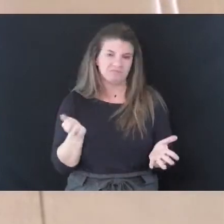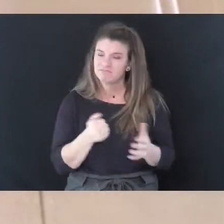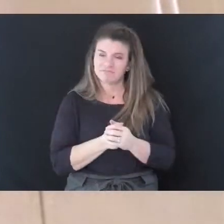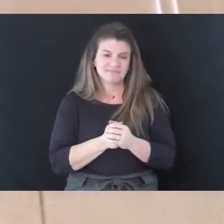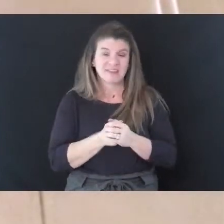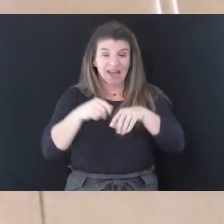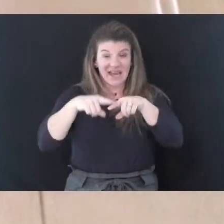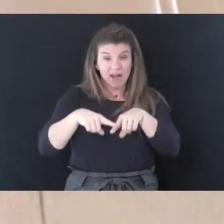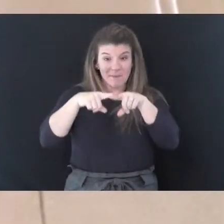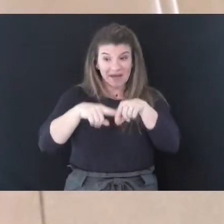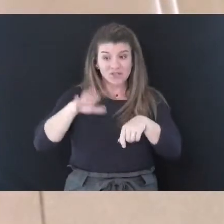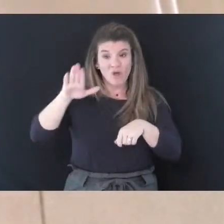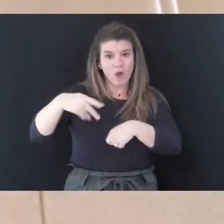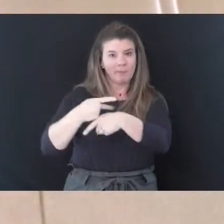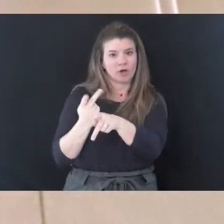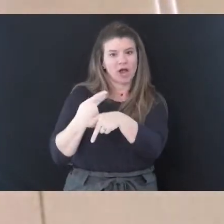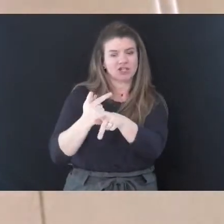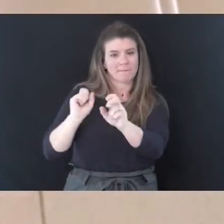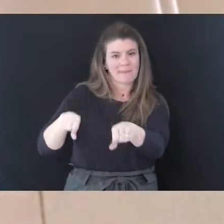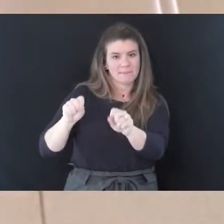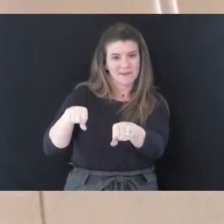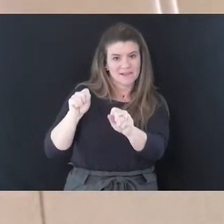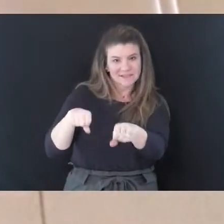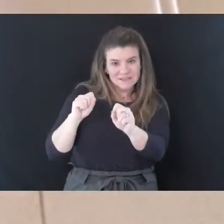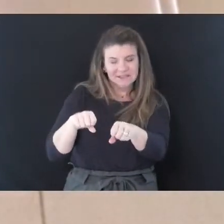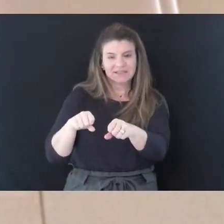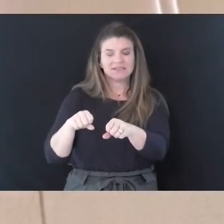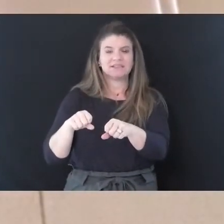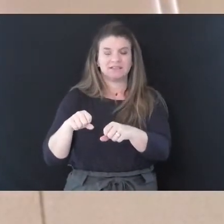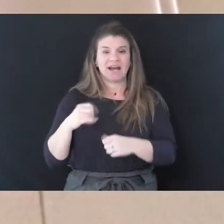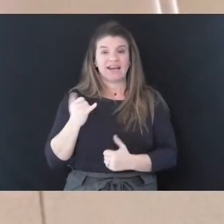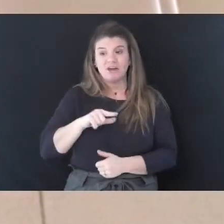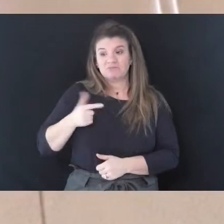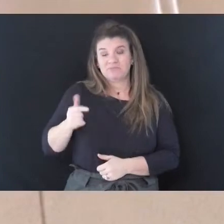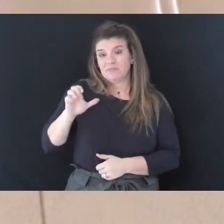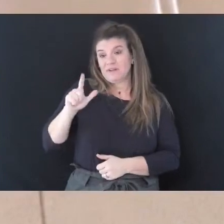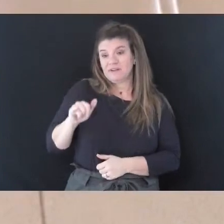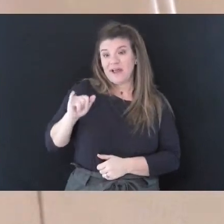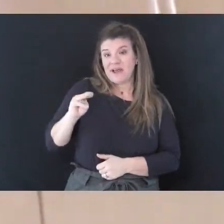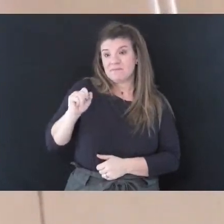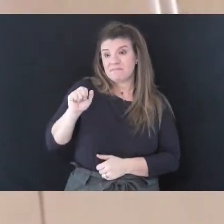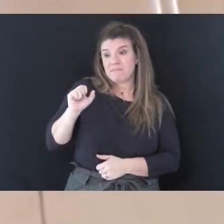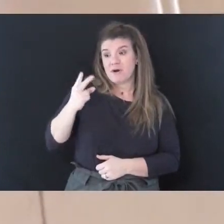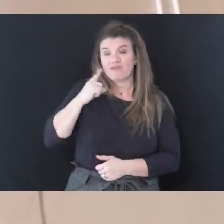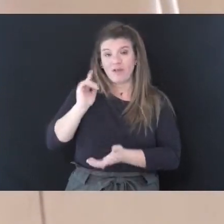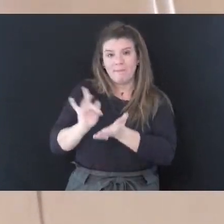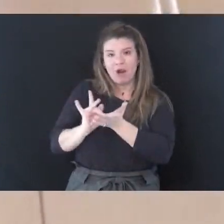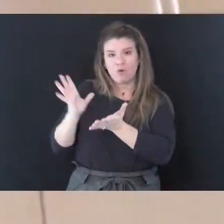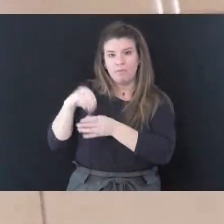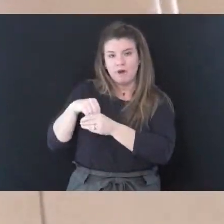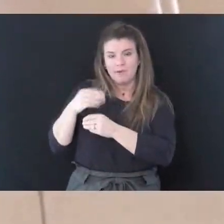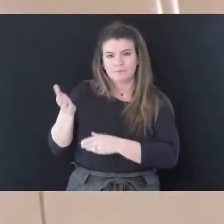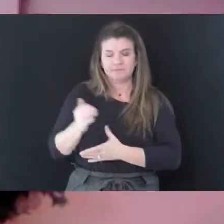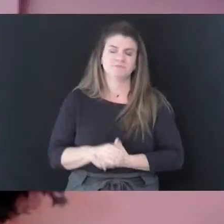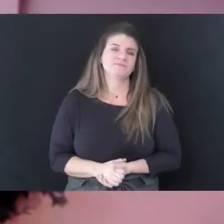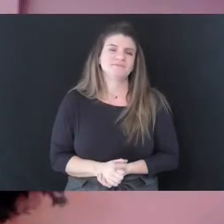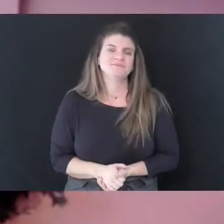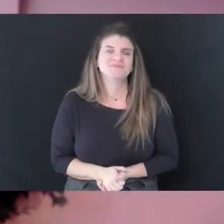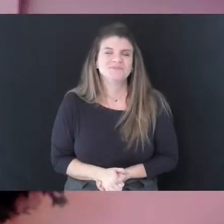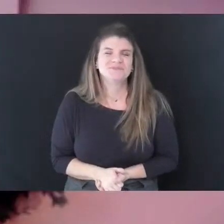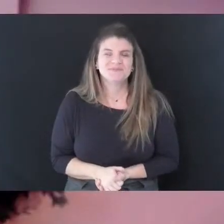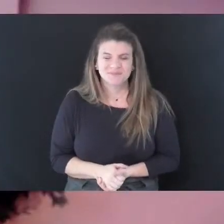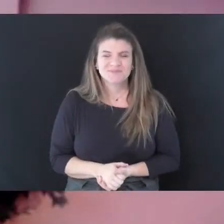all depends on their production capability, and I'll turn it to Clay for the medical piece. Yeah, thank you,